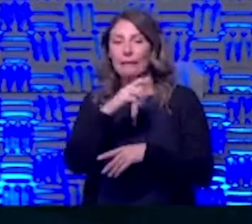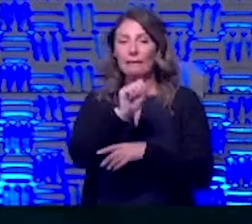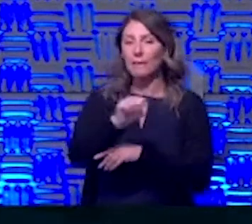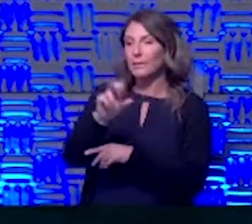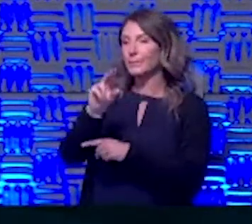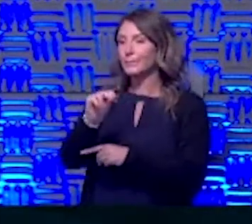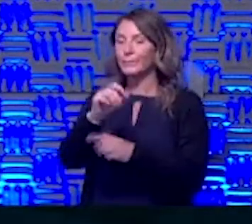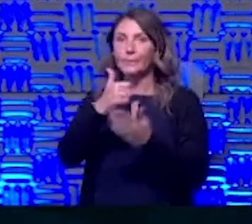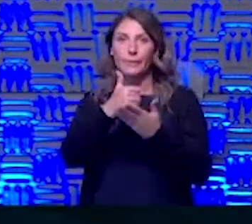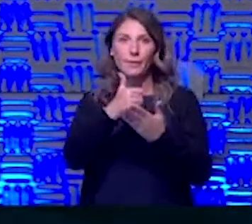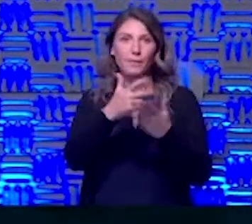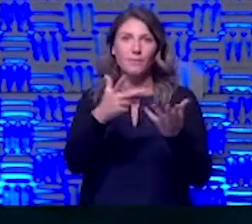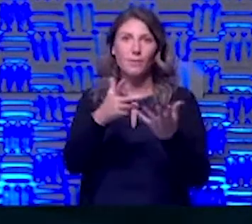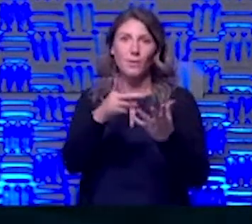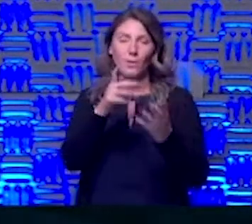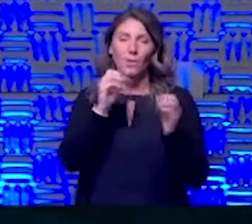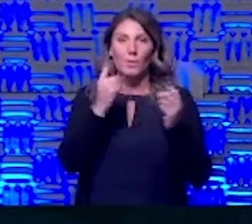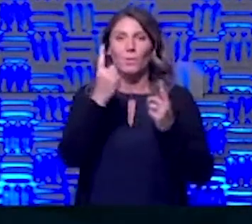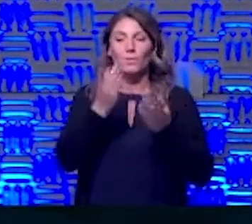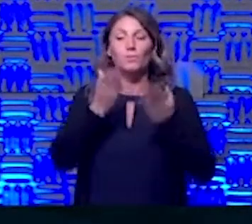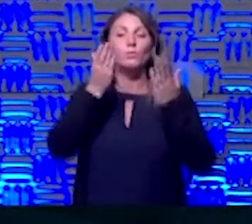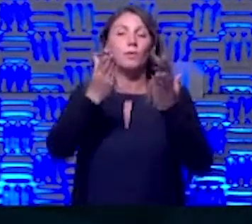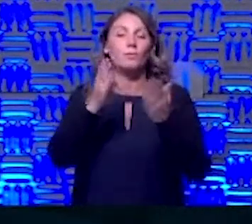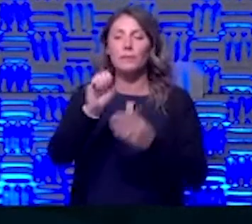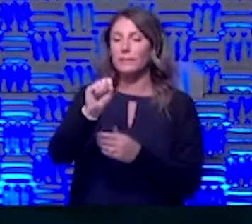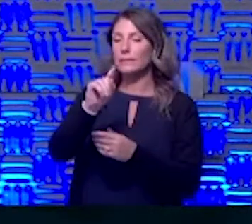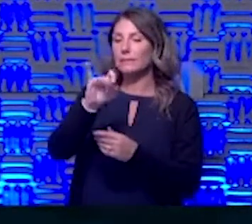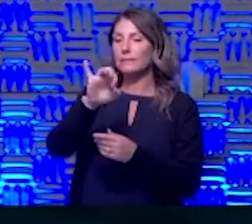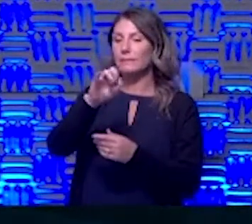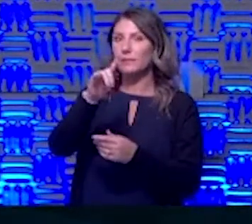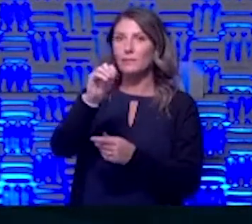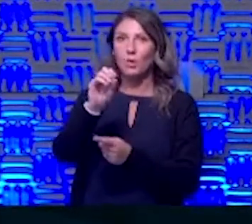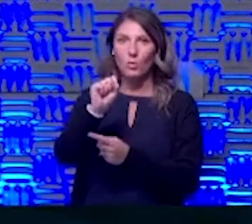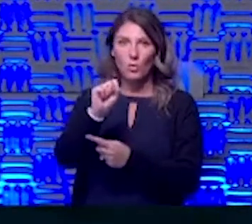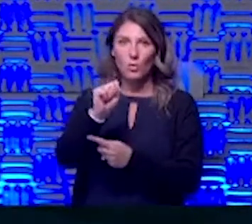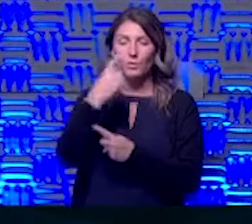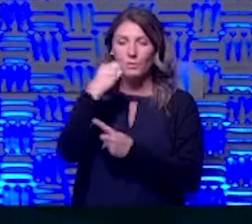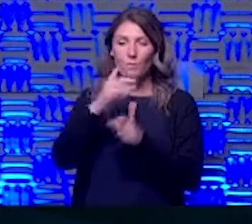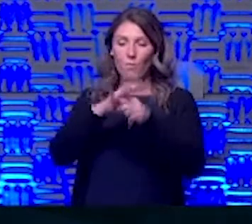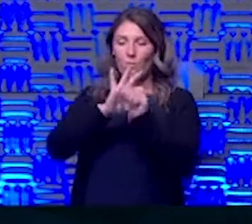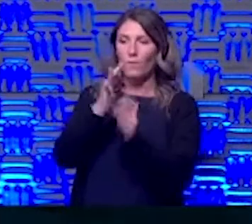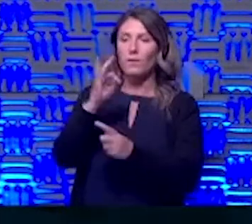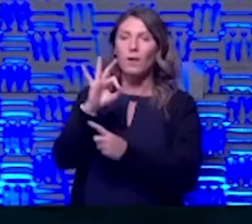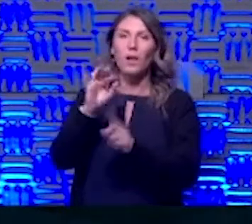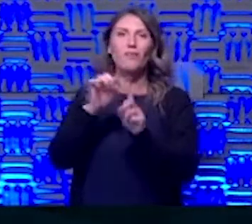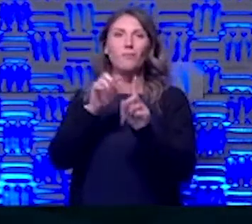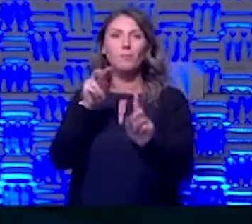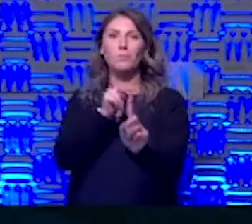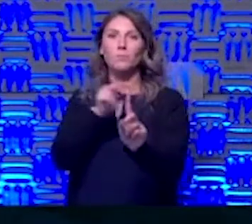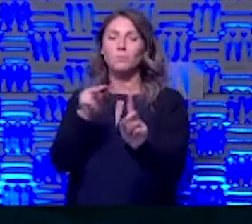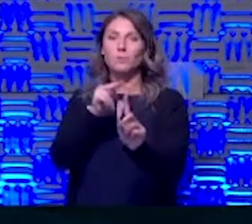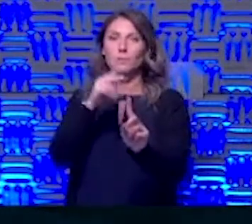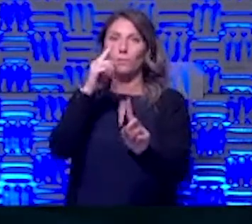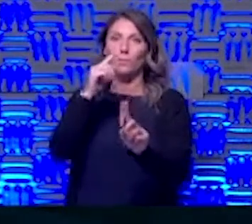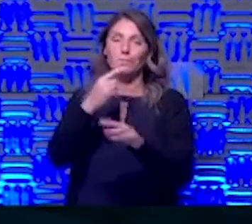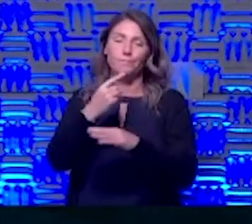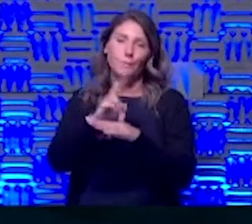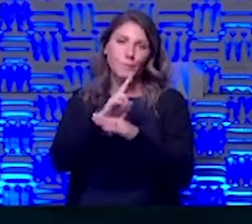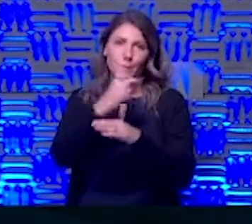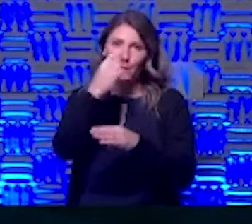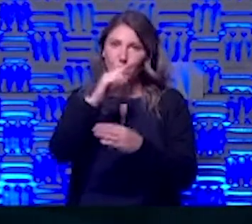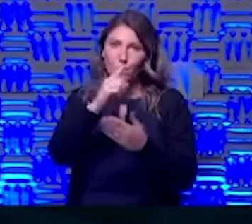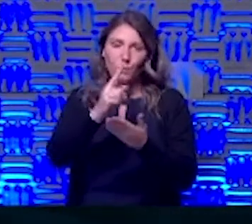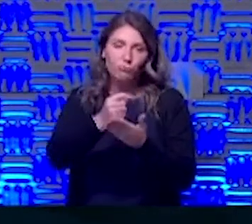I don't think anybody's recommending steroids in COVID from the standpoint of treatment at this